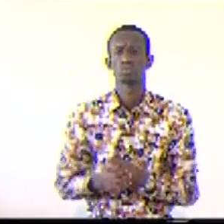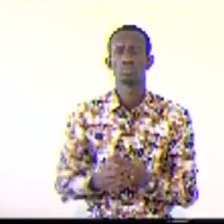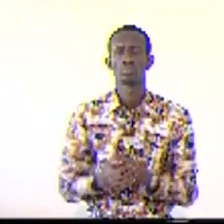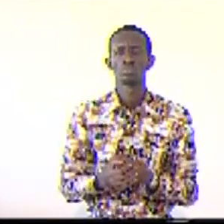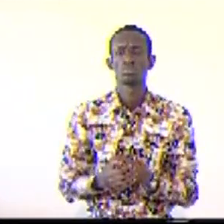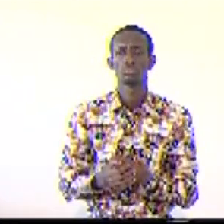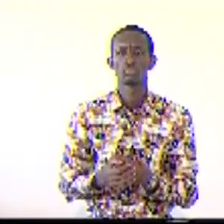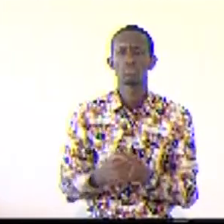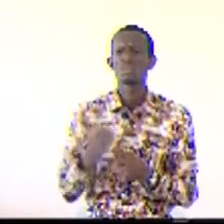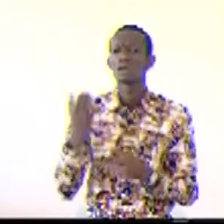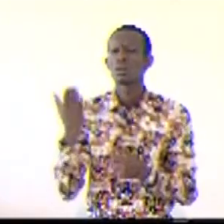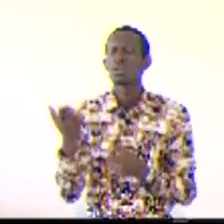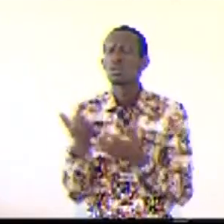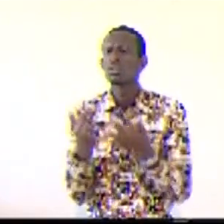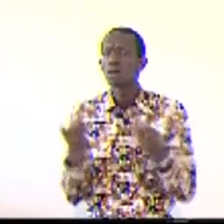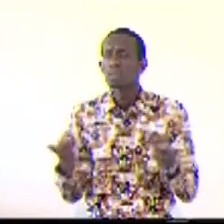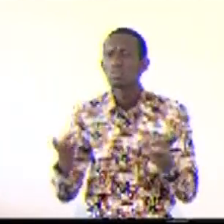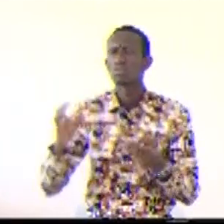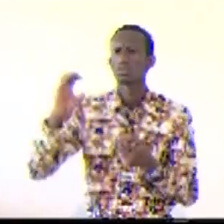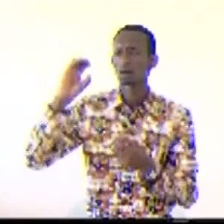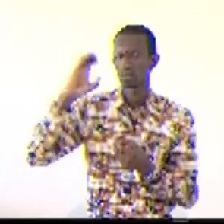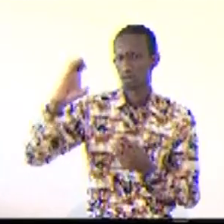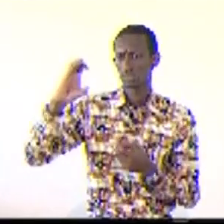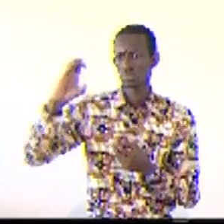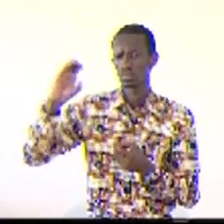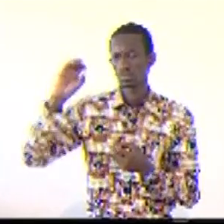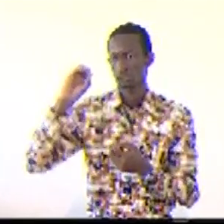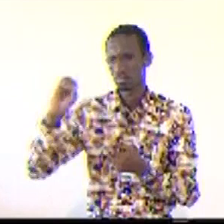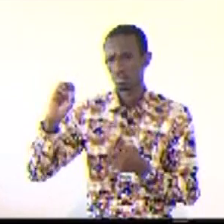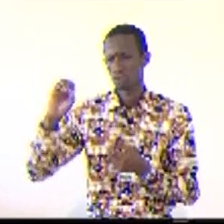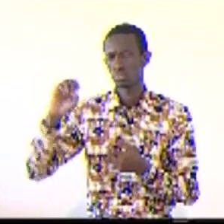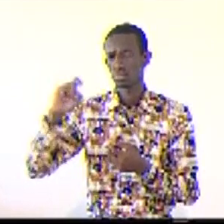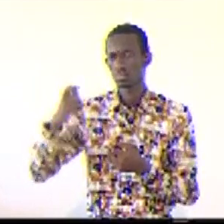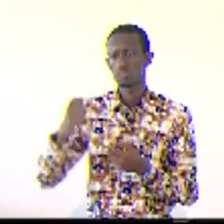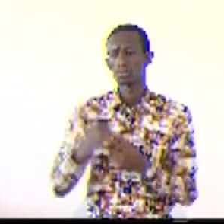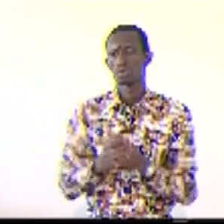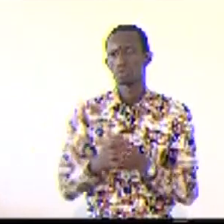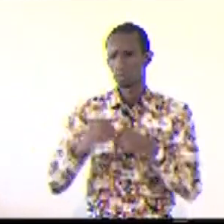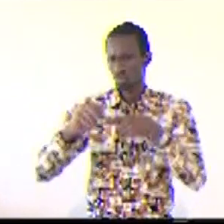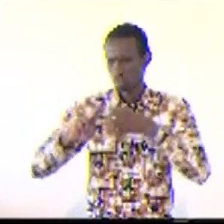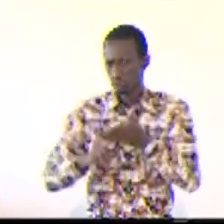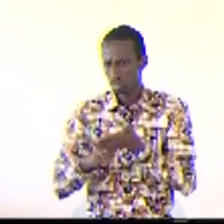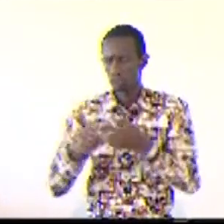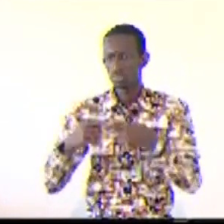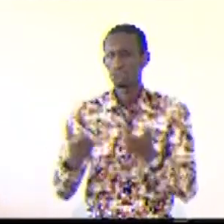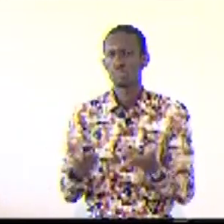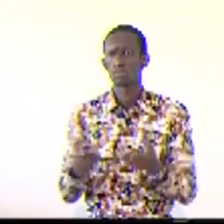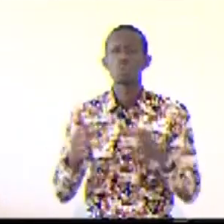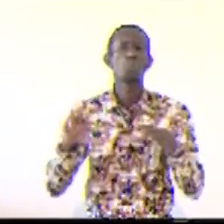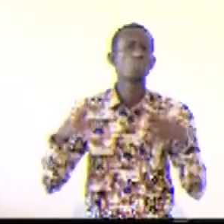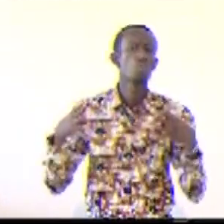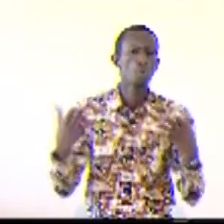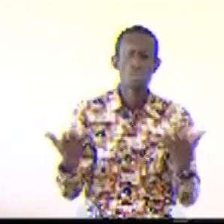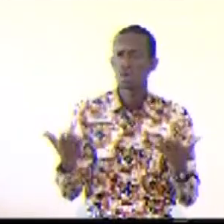how much of the carbon dioxide is produced? Or how much of the calcium carbonate